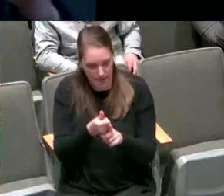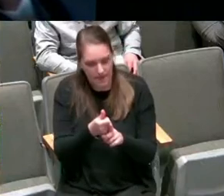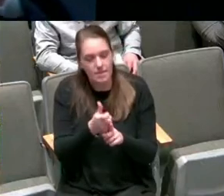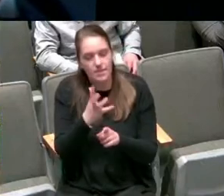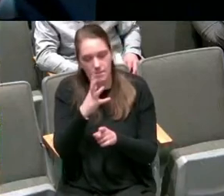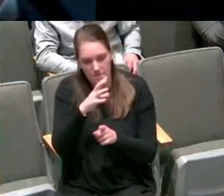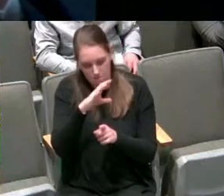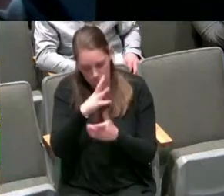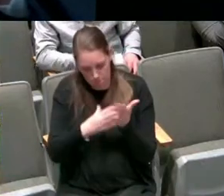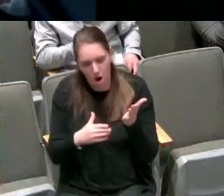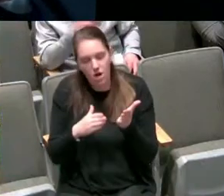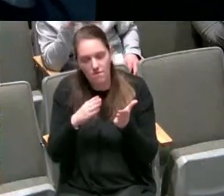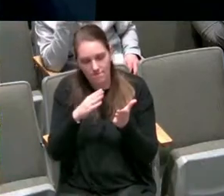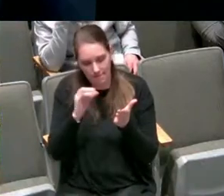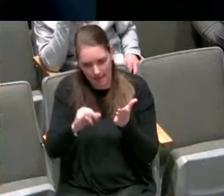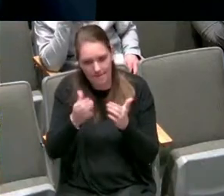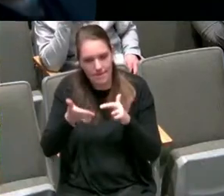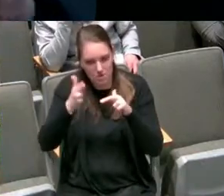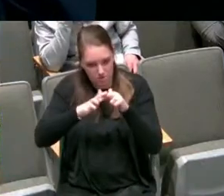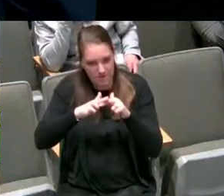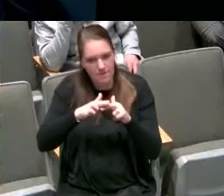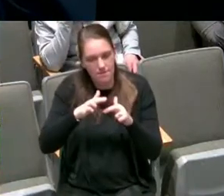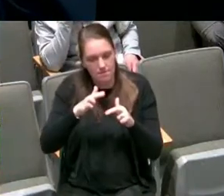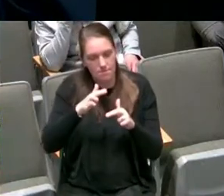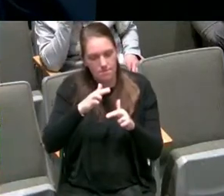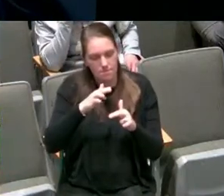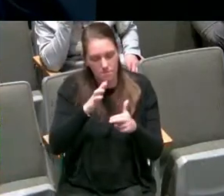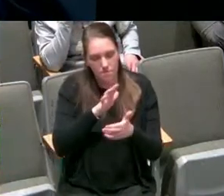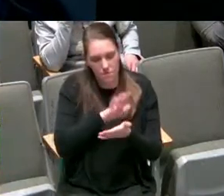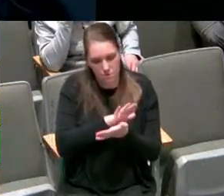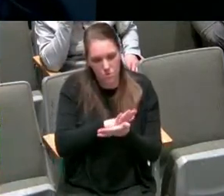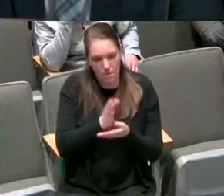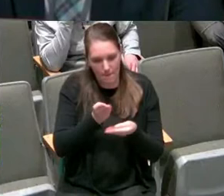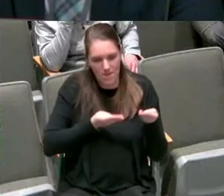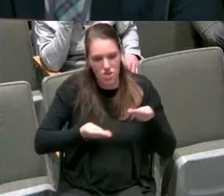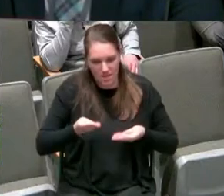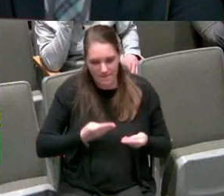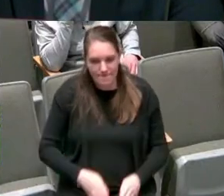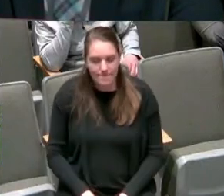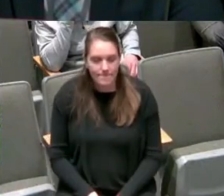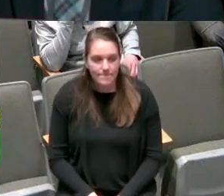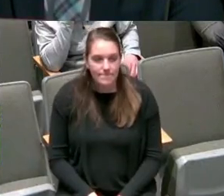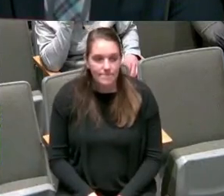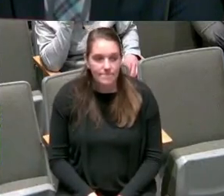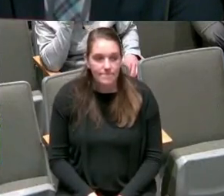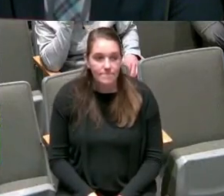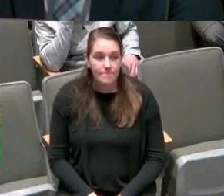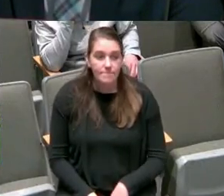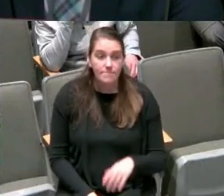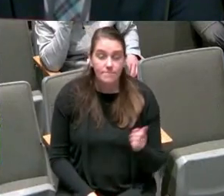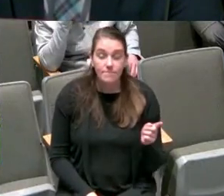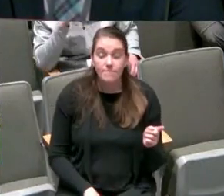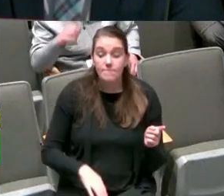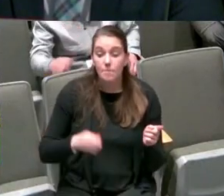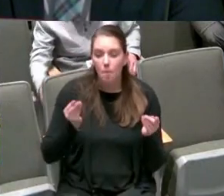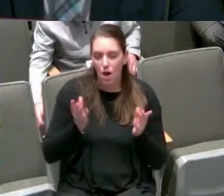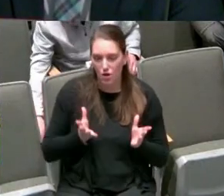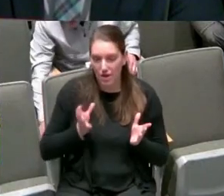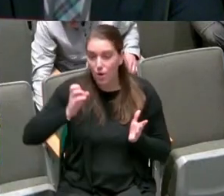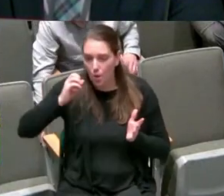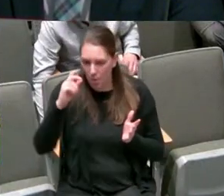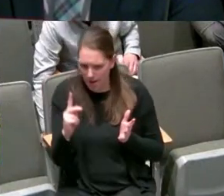increase that is part of the school budget okay anyone else with any